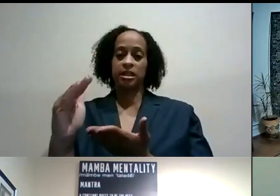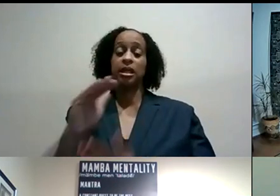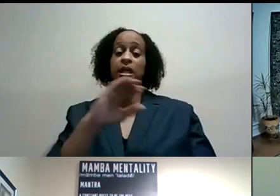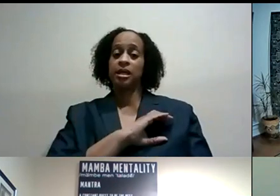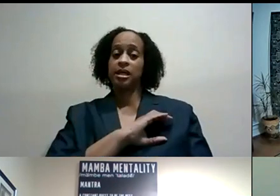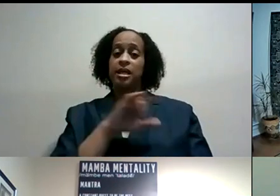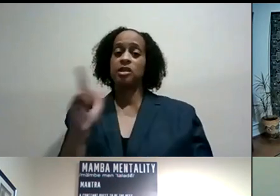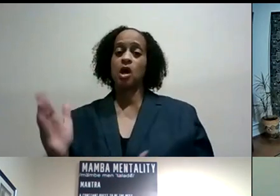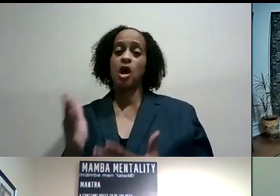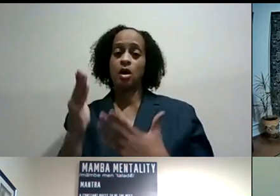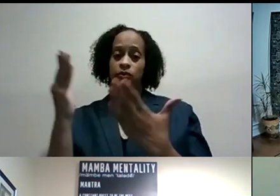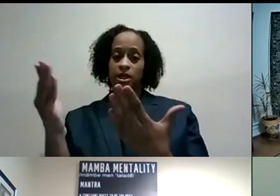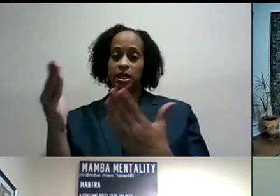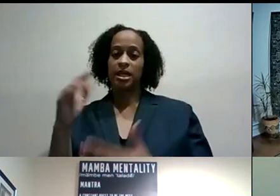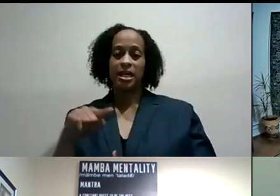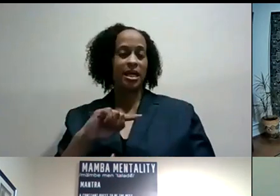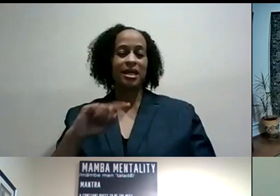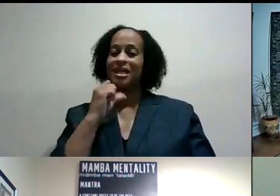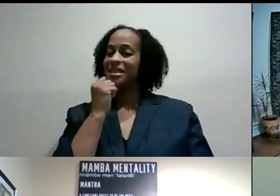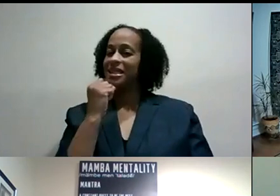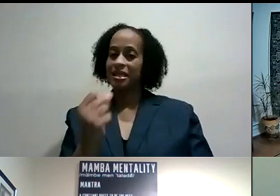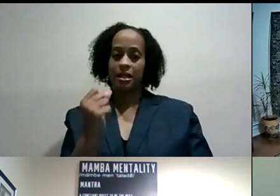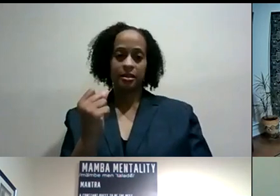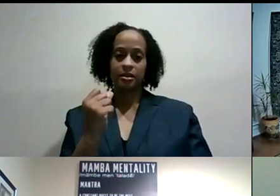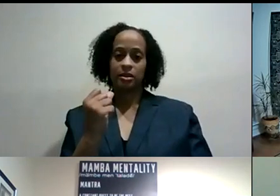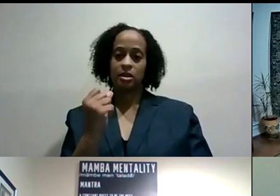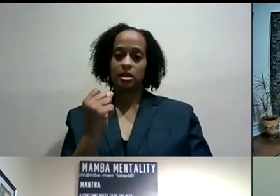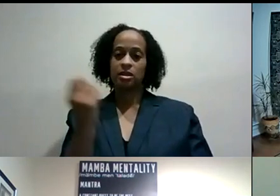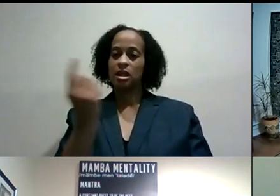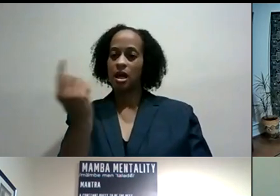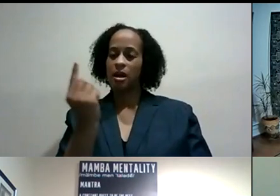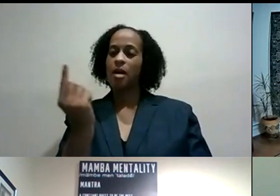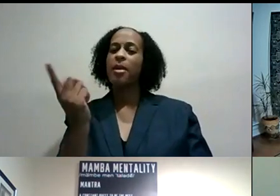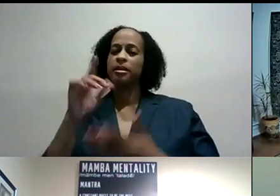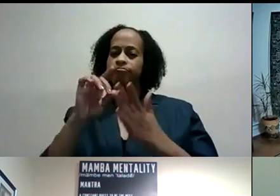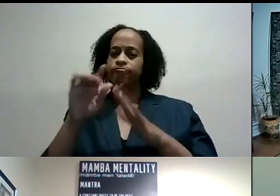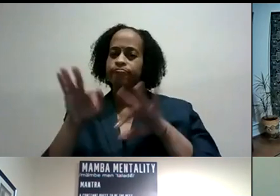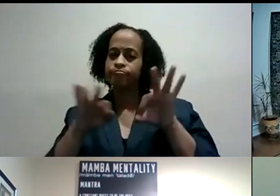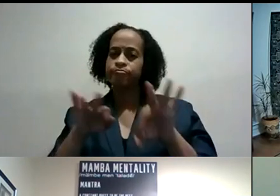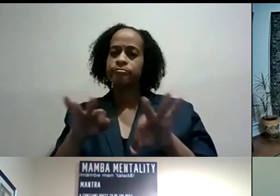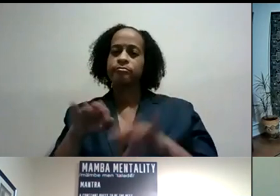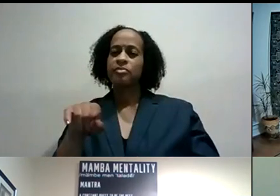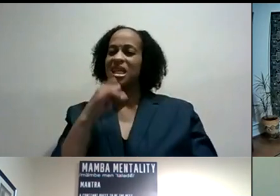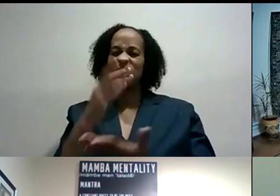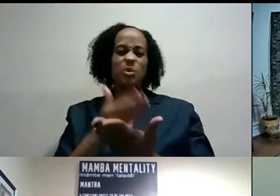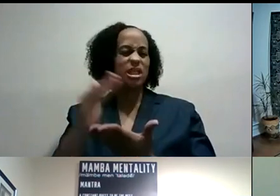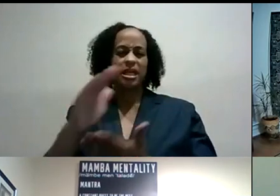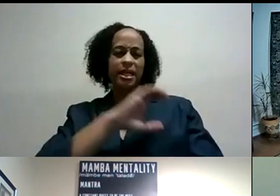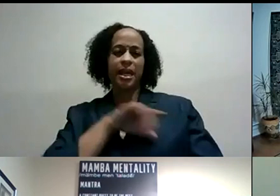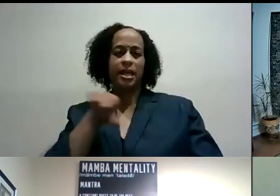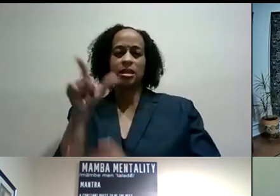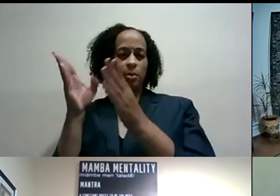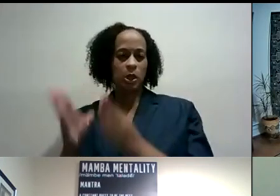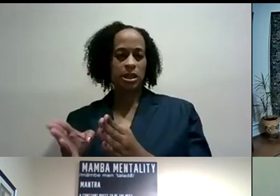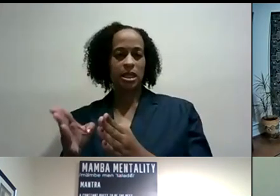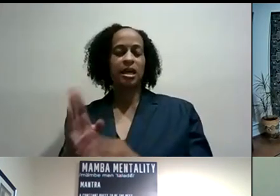Cain's offering, he did not, somebody brought out, he did not reject Cain